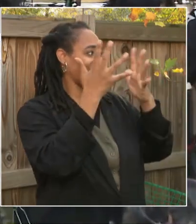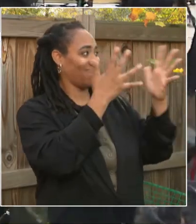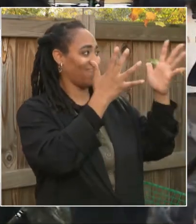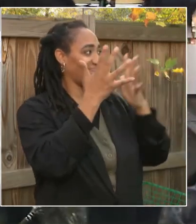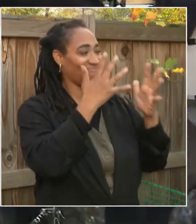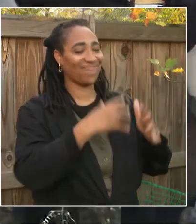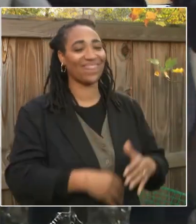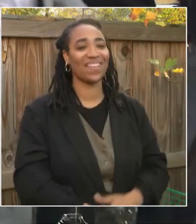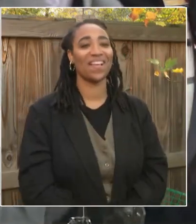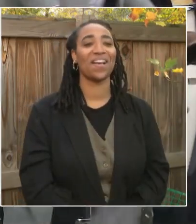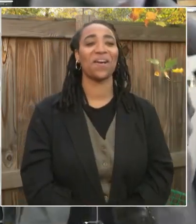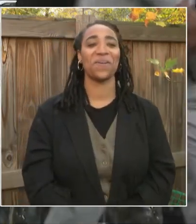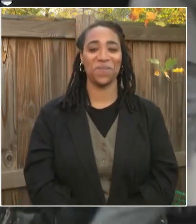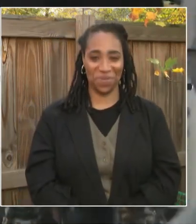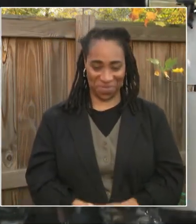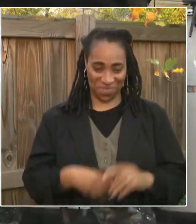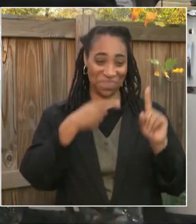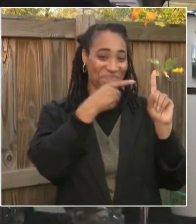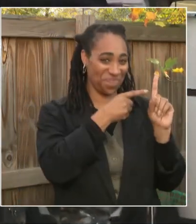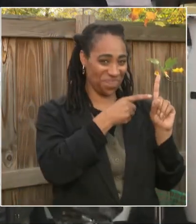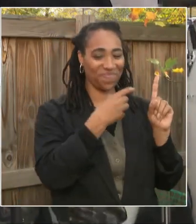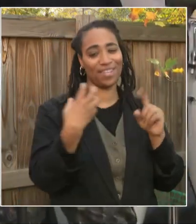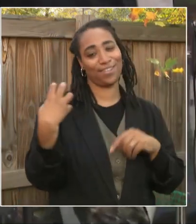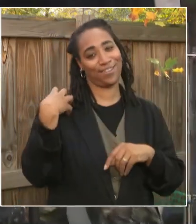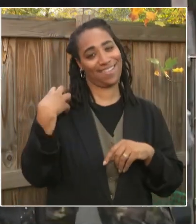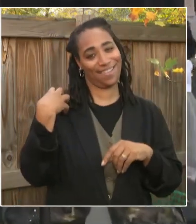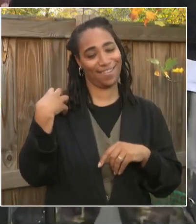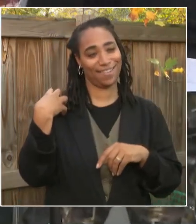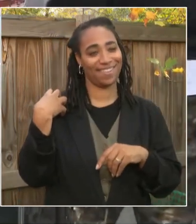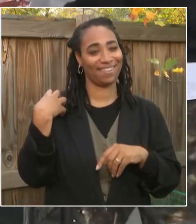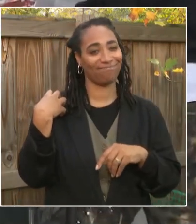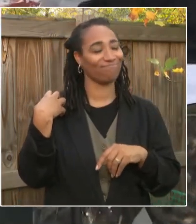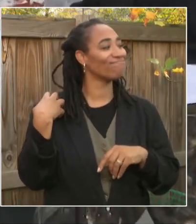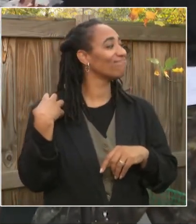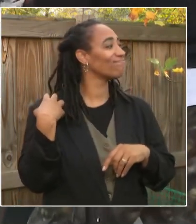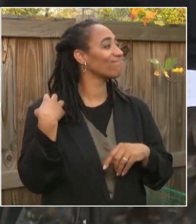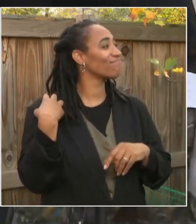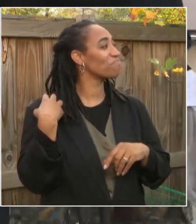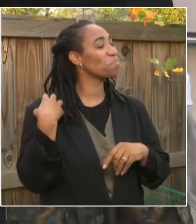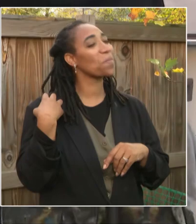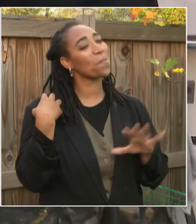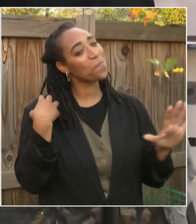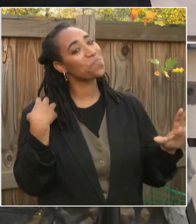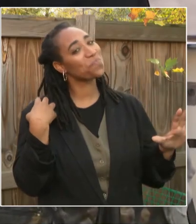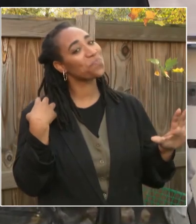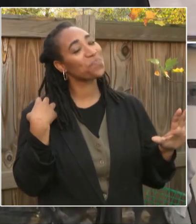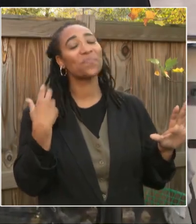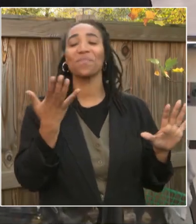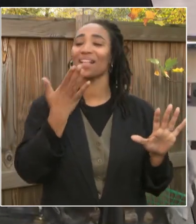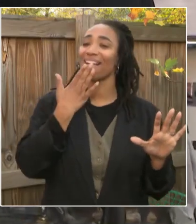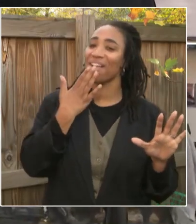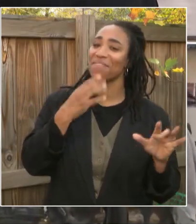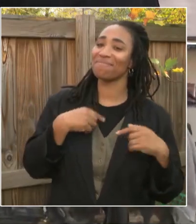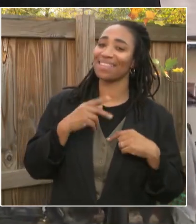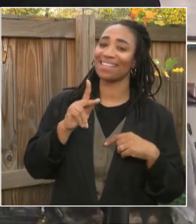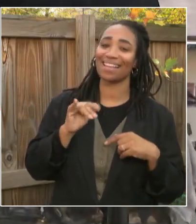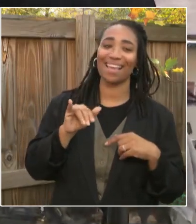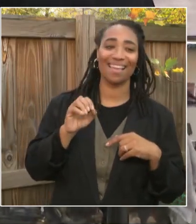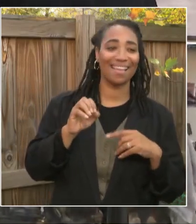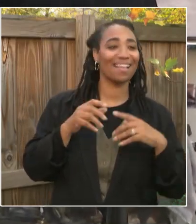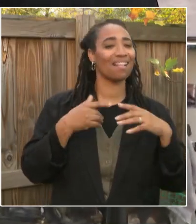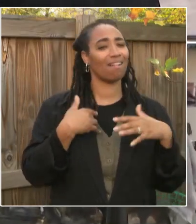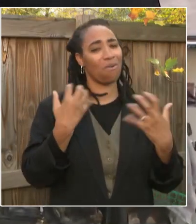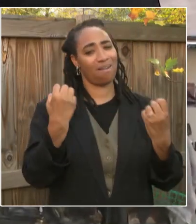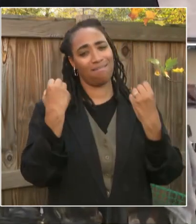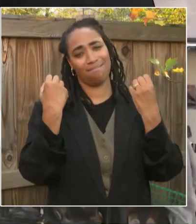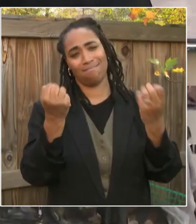right. Good morning, everybody. And I'm gonna try to keep our remarks brief, but this is gonna be hard, Reverend.